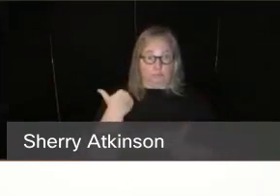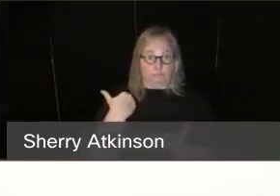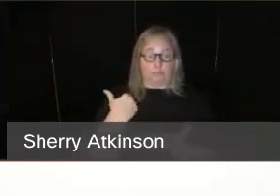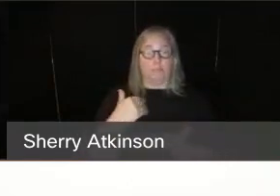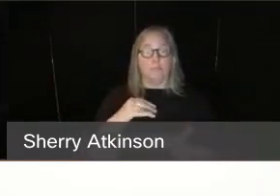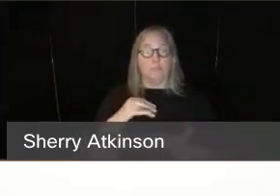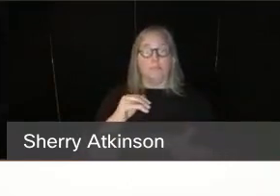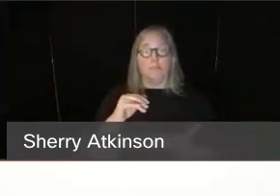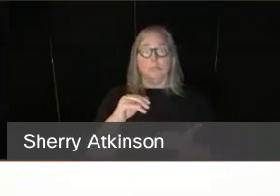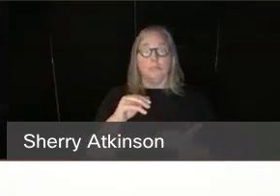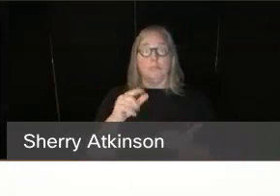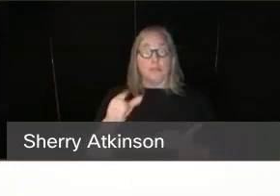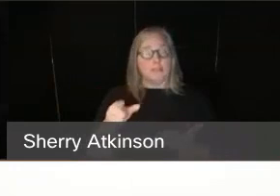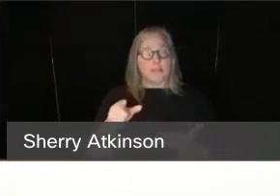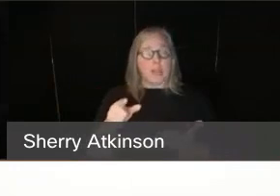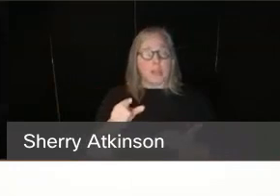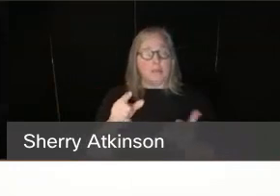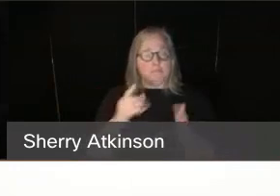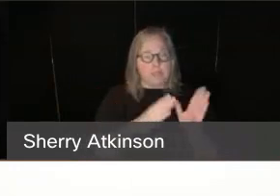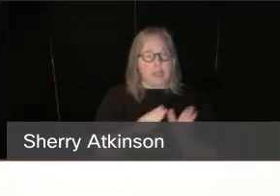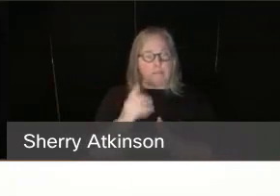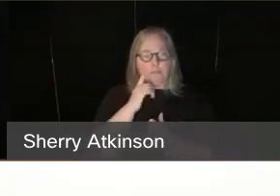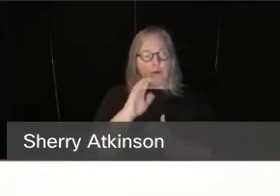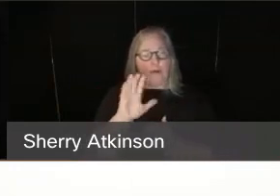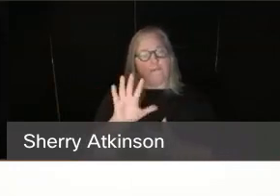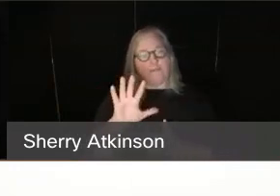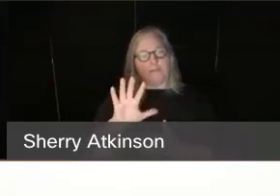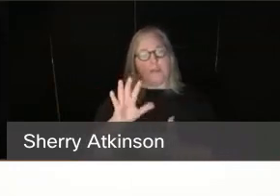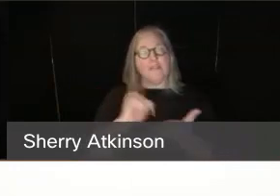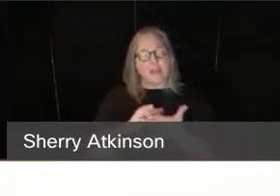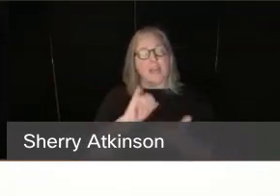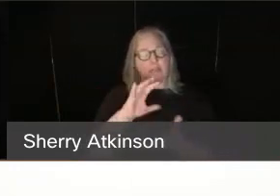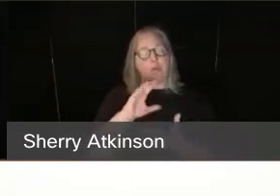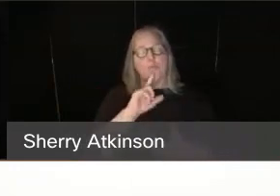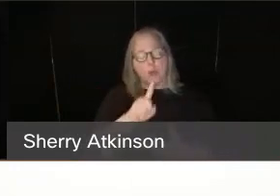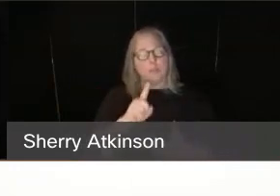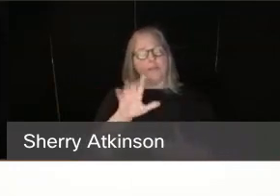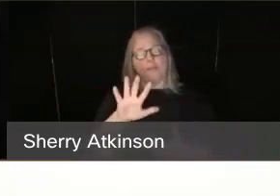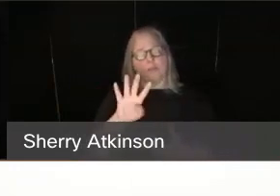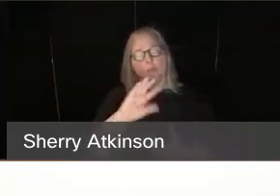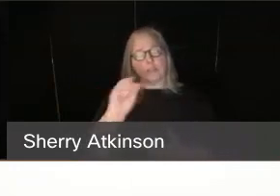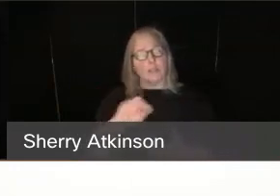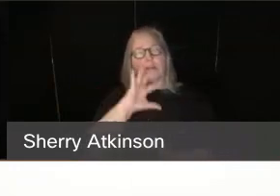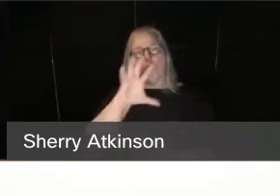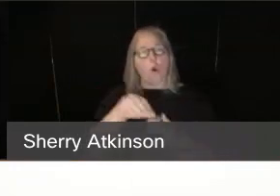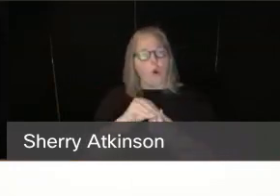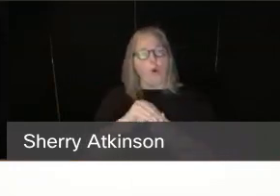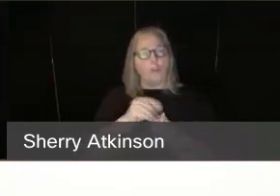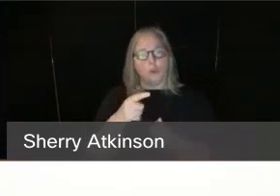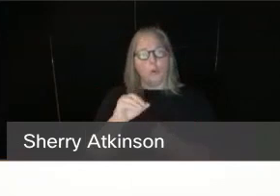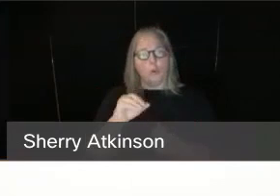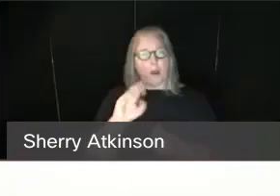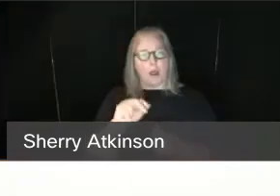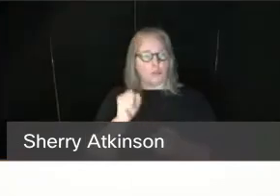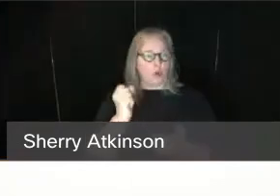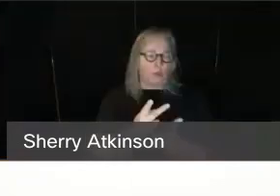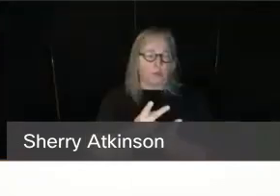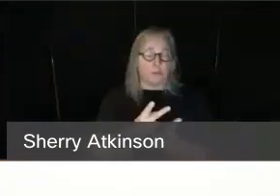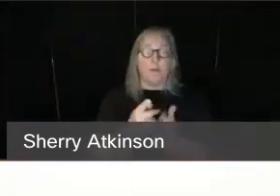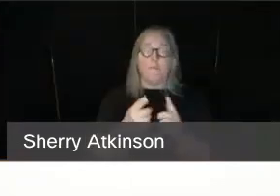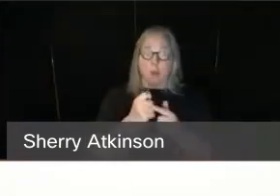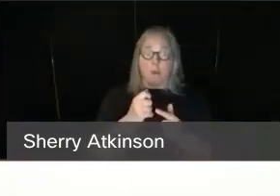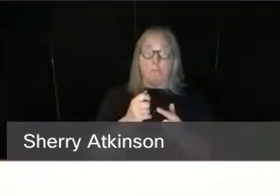for 54% of all total GO bonds authorized. Of the education